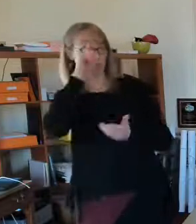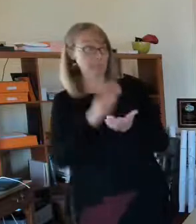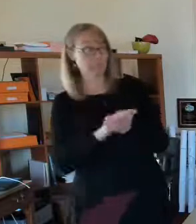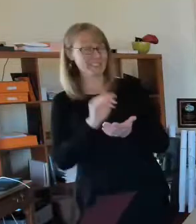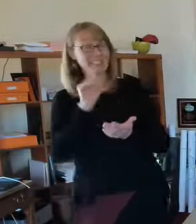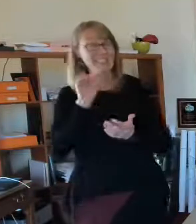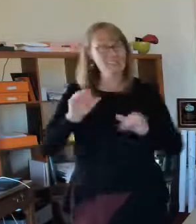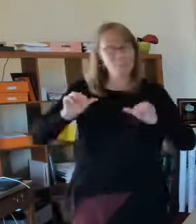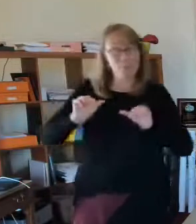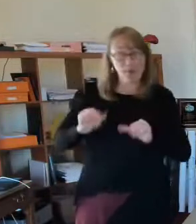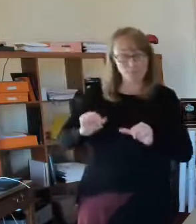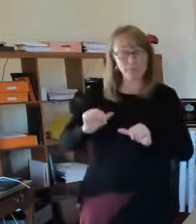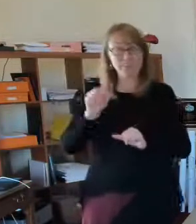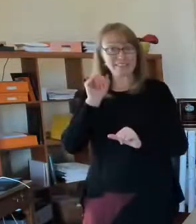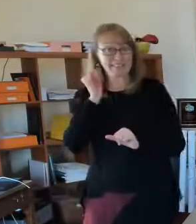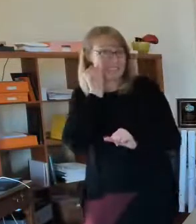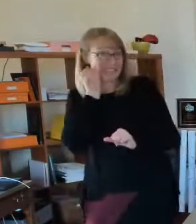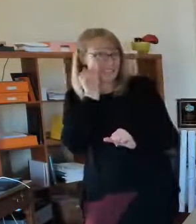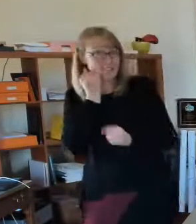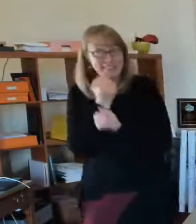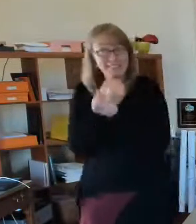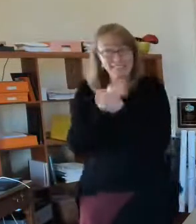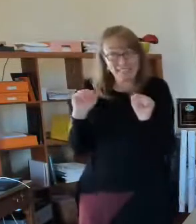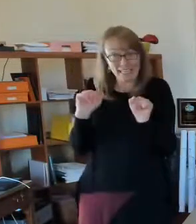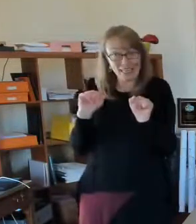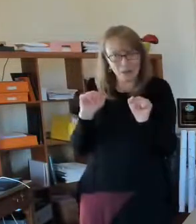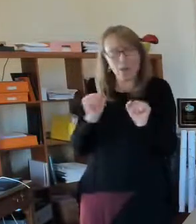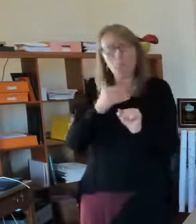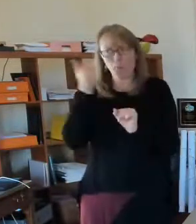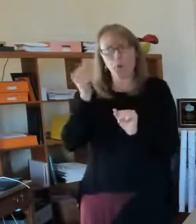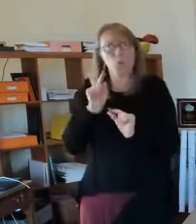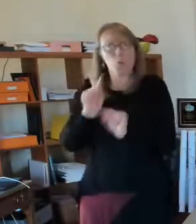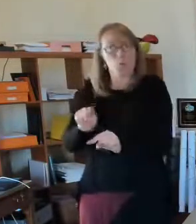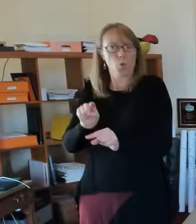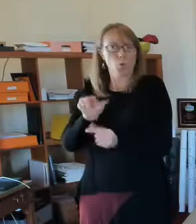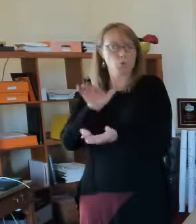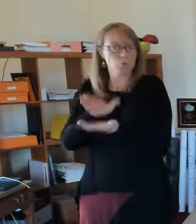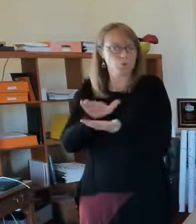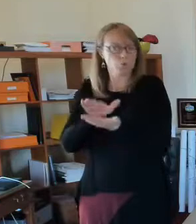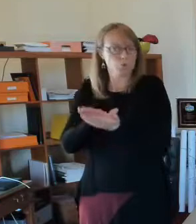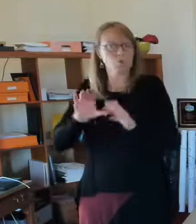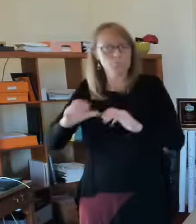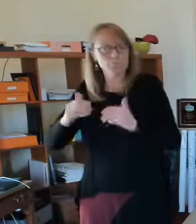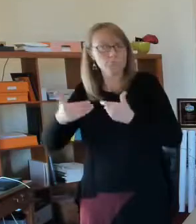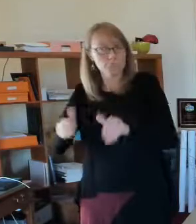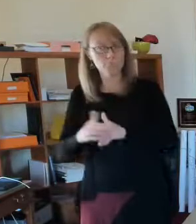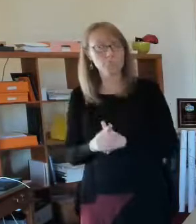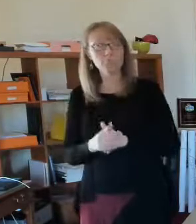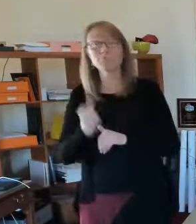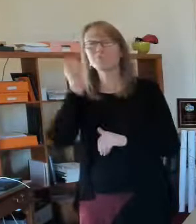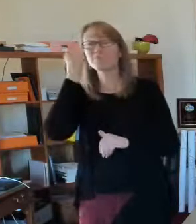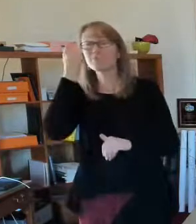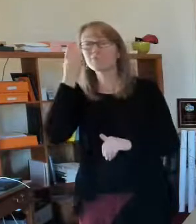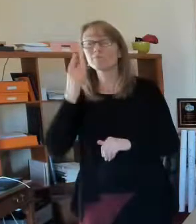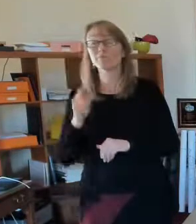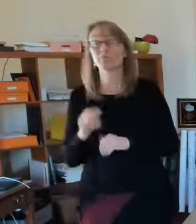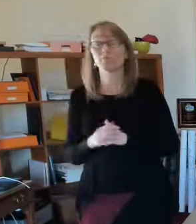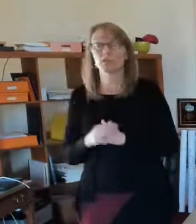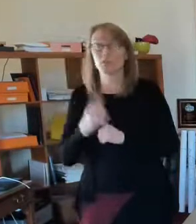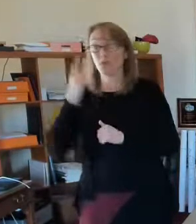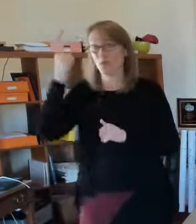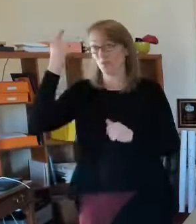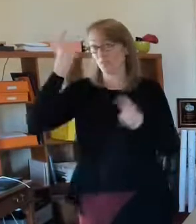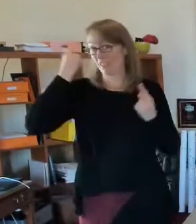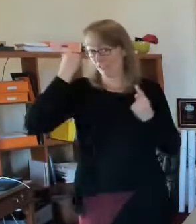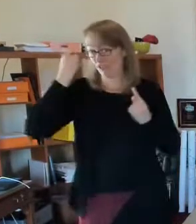But it's not just about the kids, it's also about teachers and it's about staff. So All of that has to be